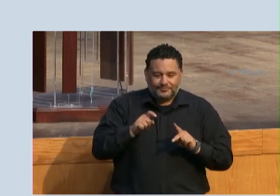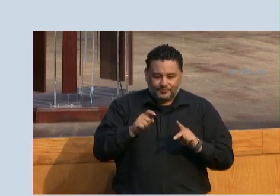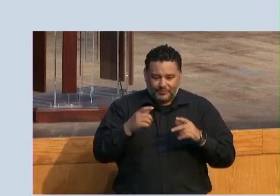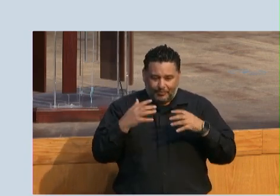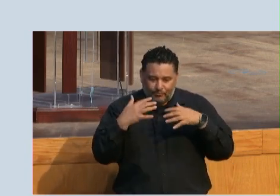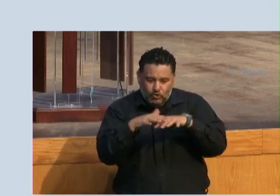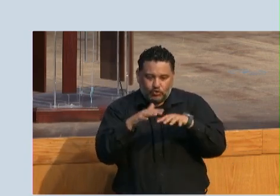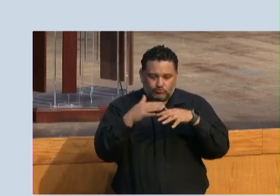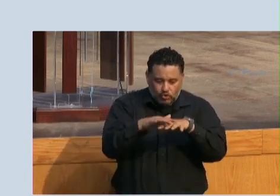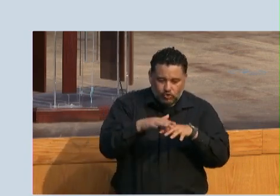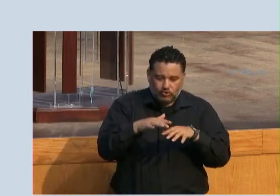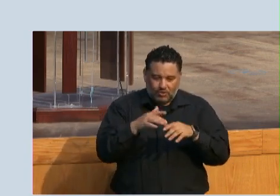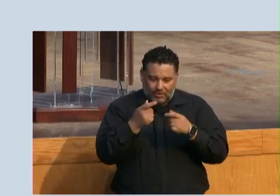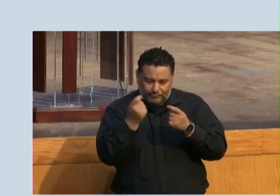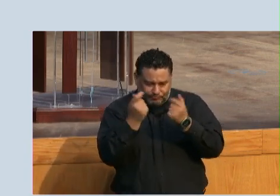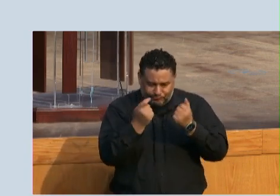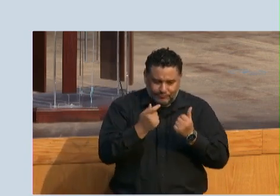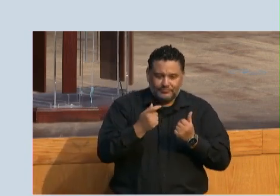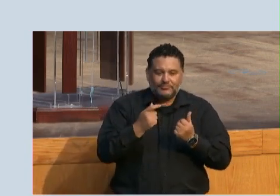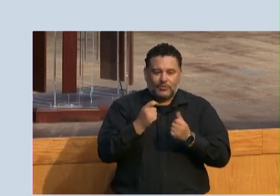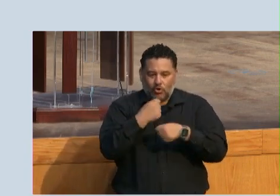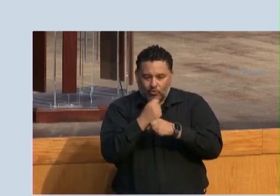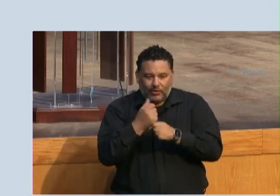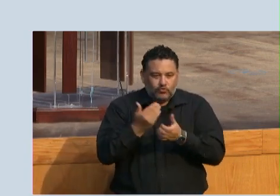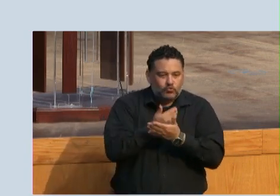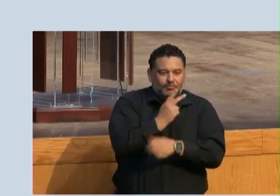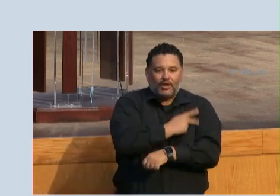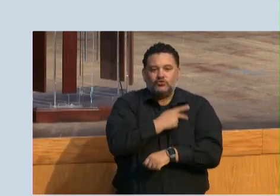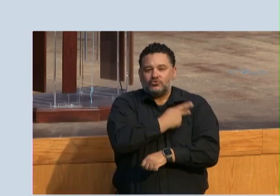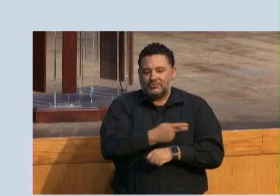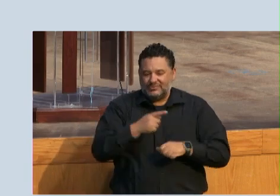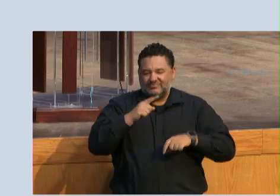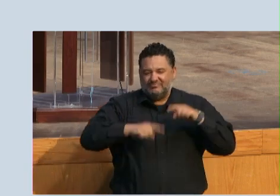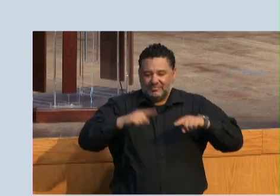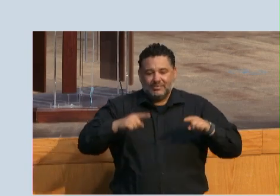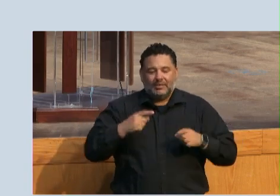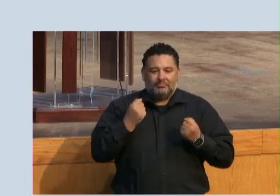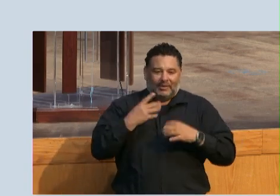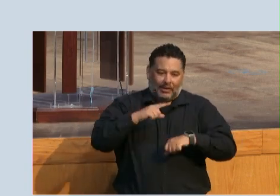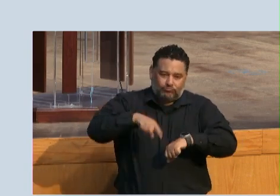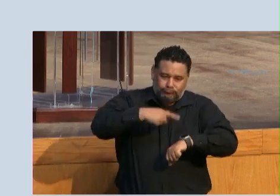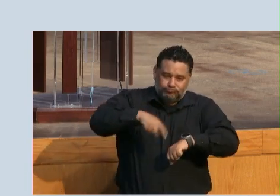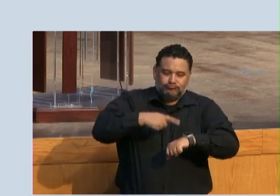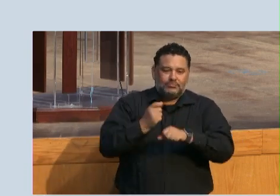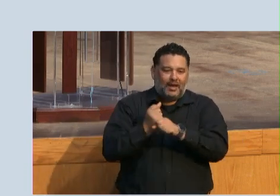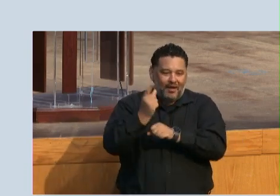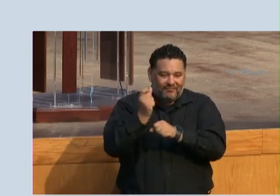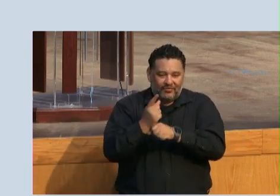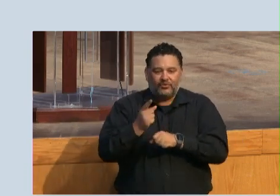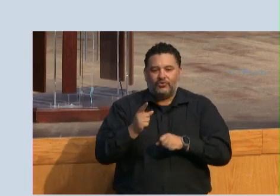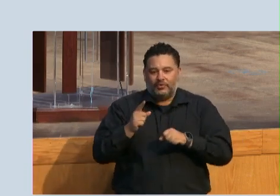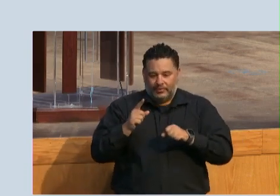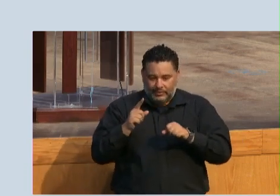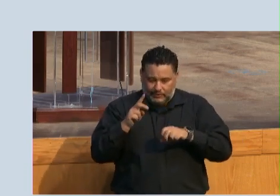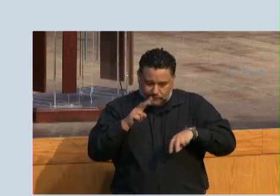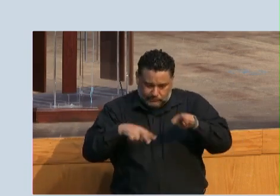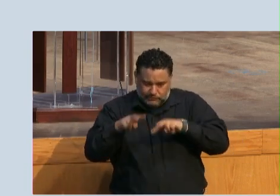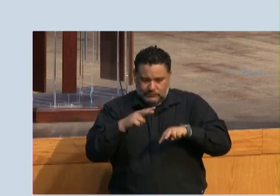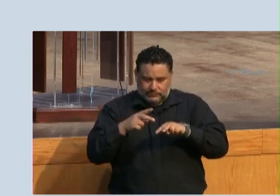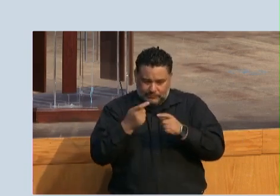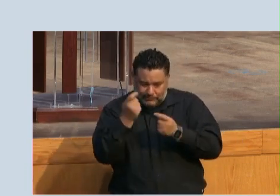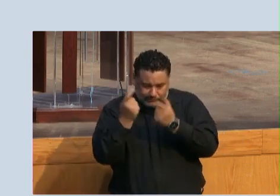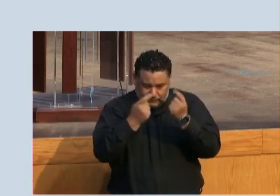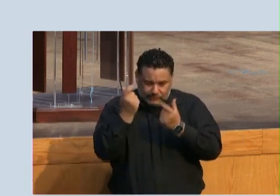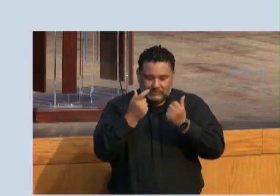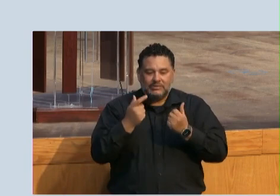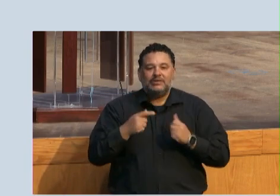or creating new patients. They spend many hours every year doing this over and over. And